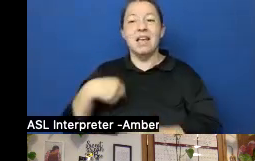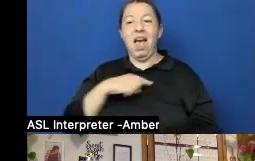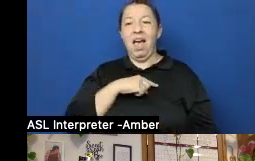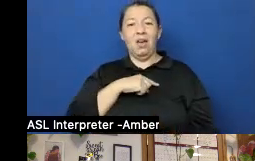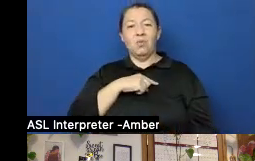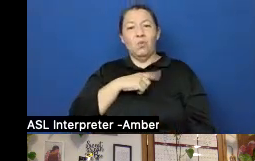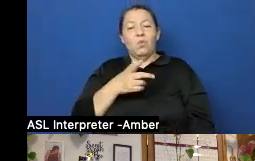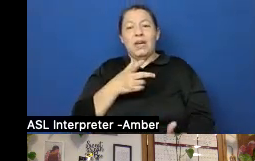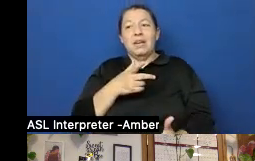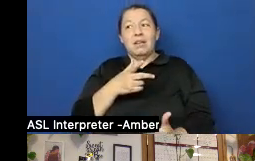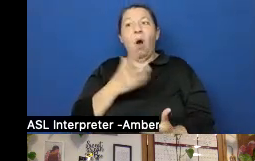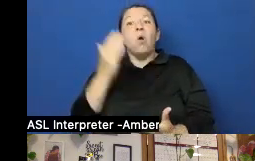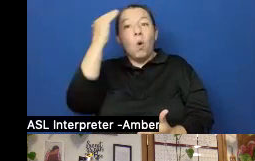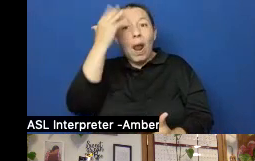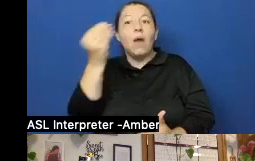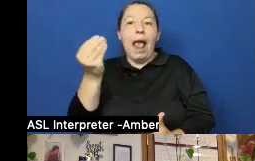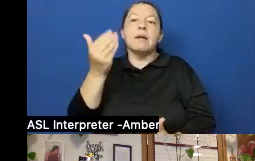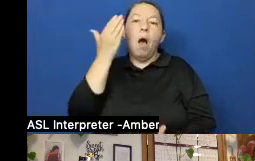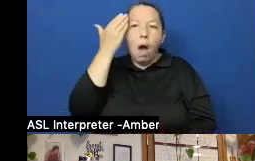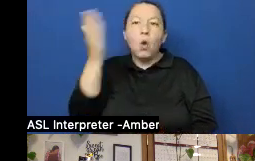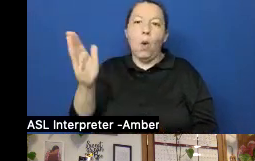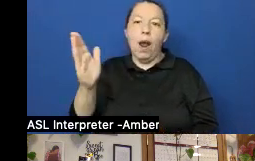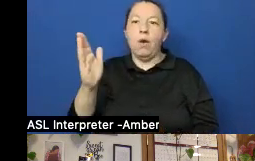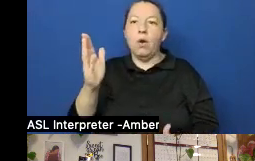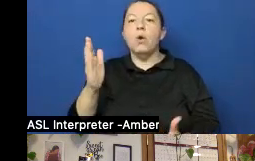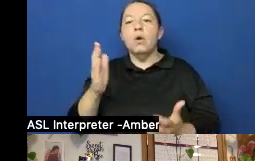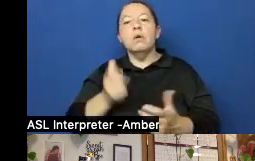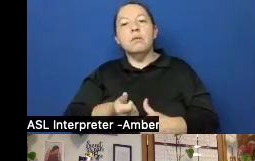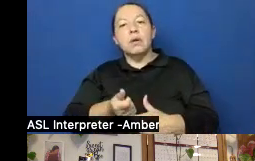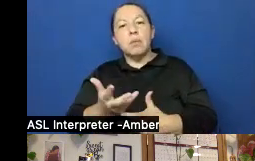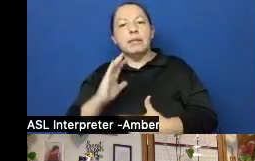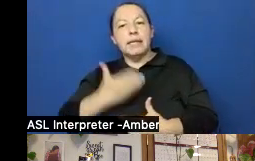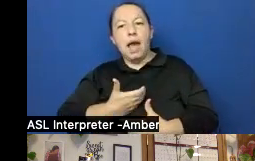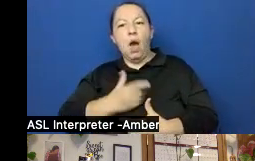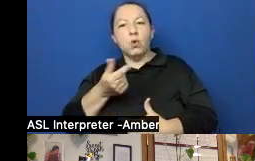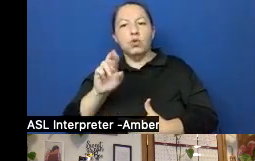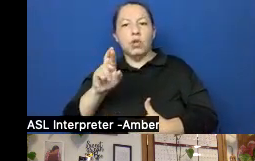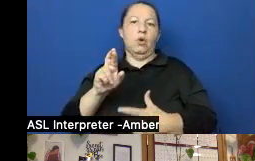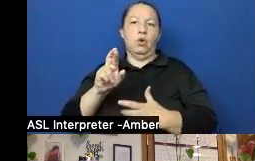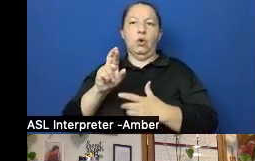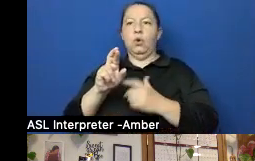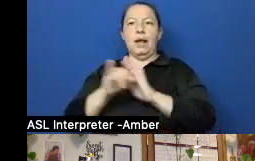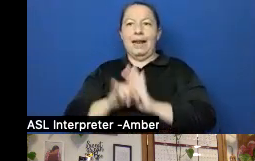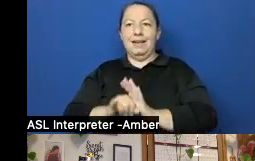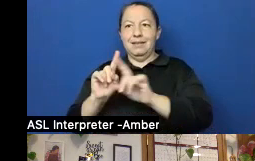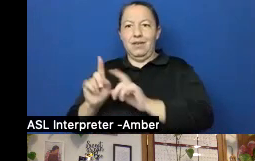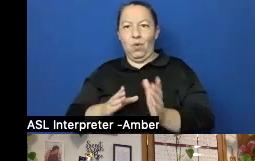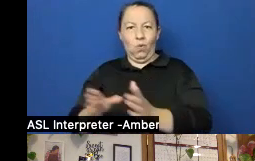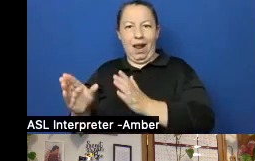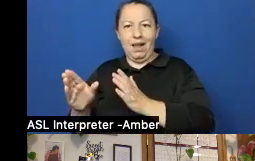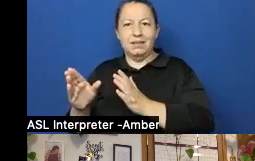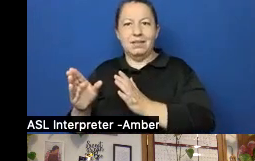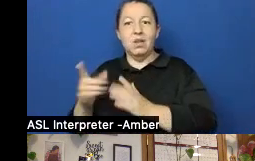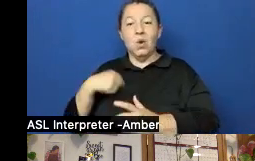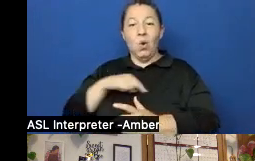in numerous ways, including in our relations with other people. We interpret and evaluate other